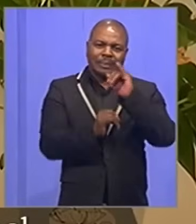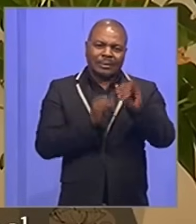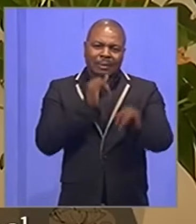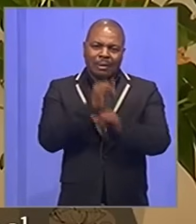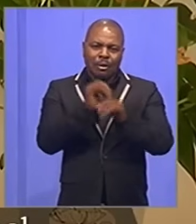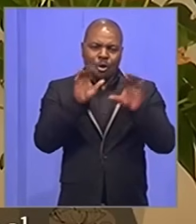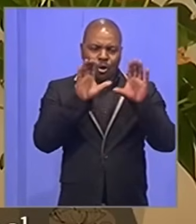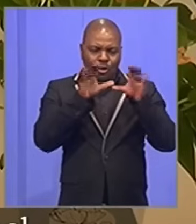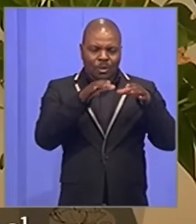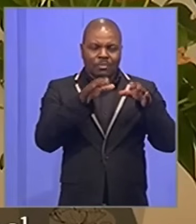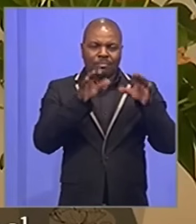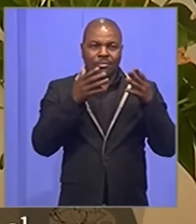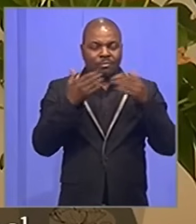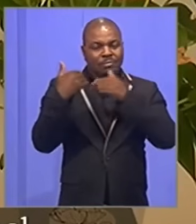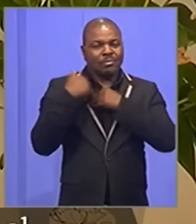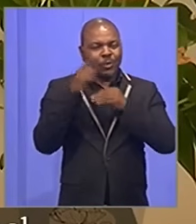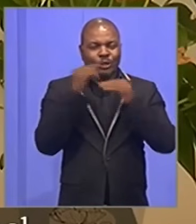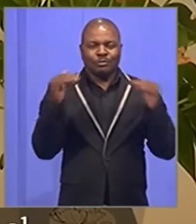of justice.